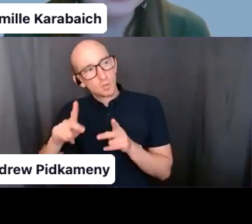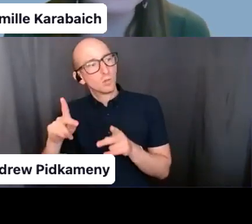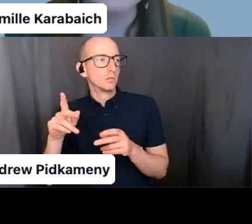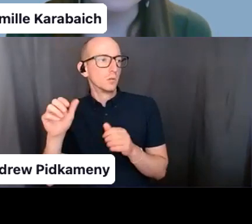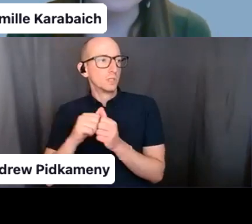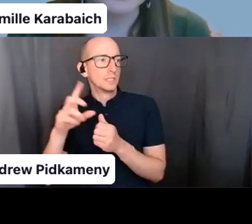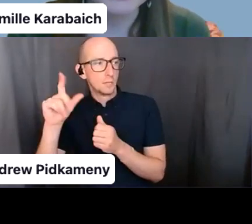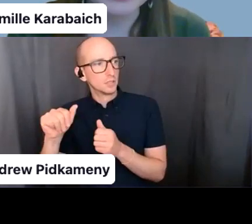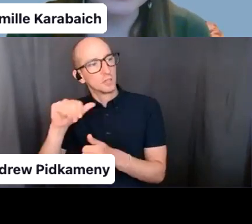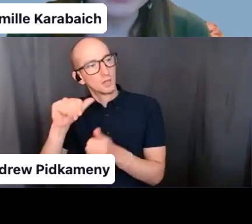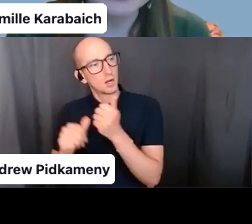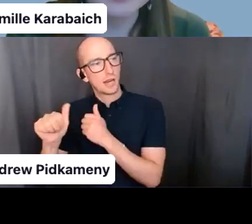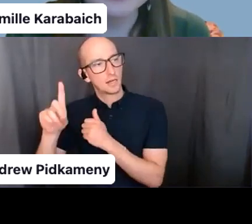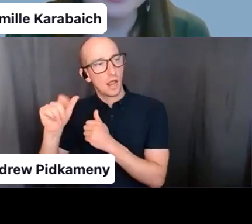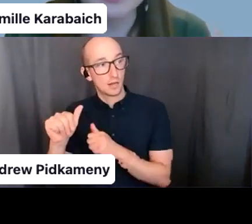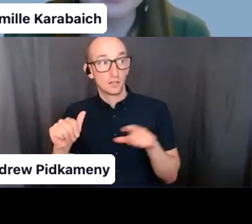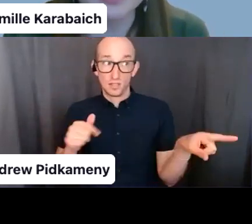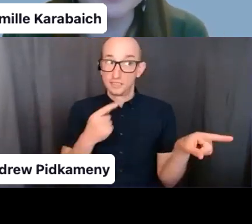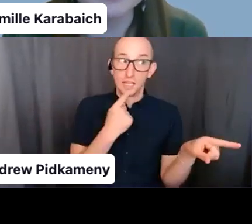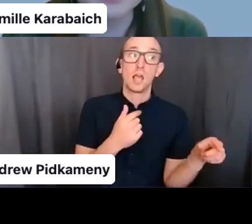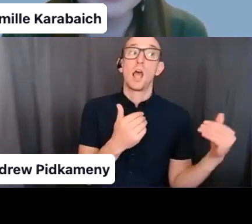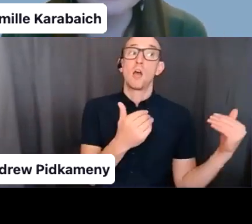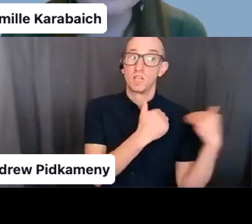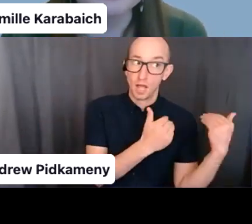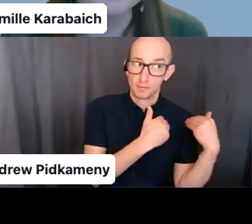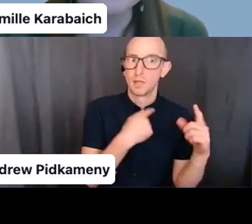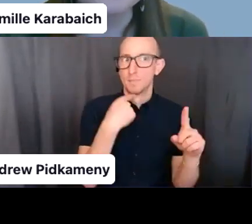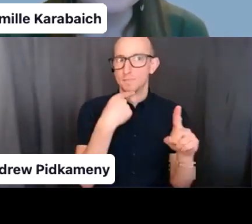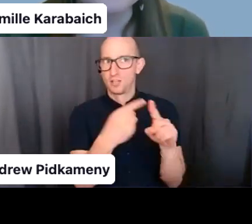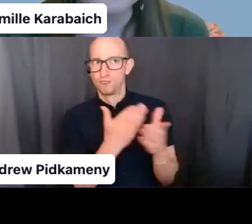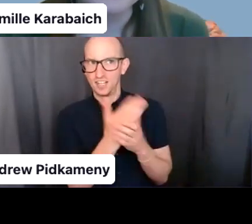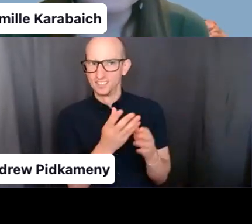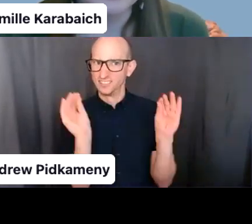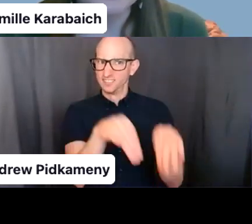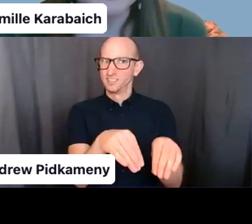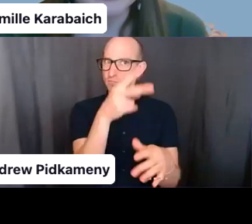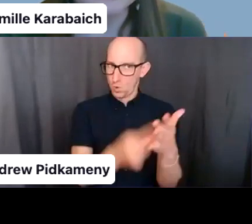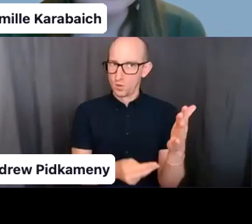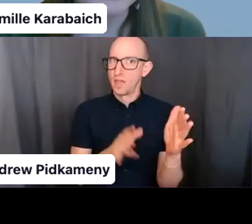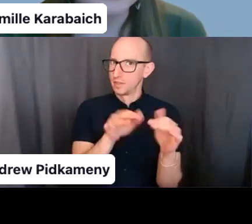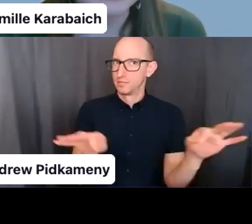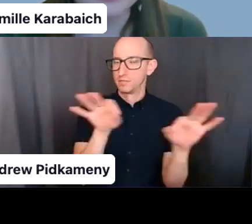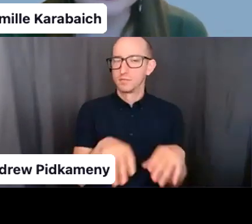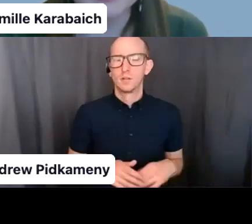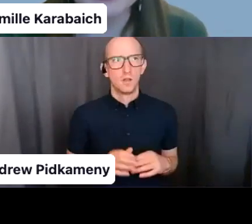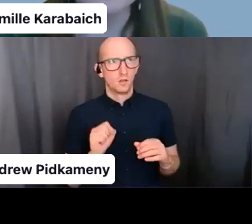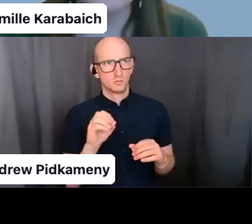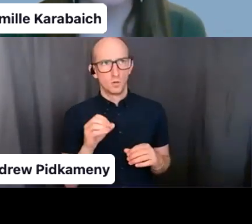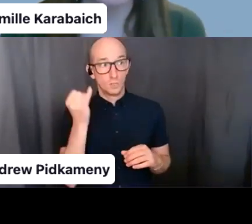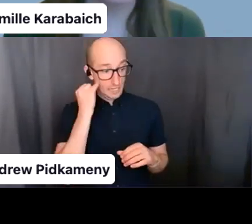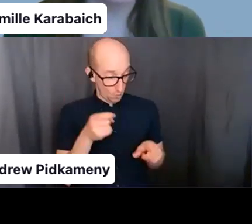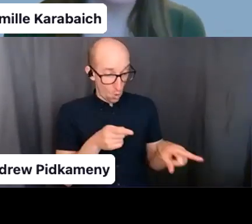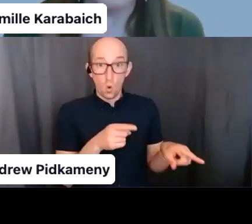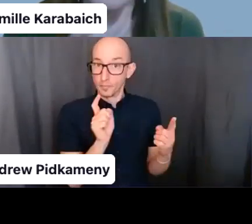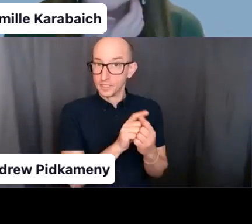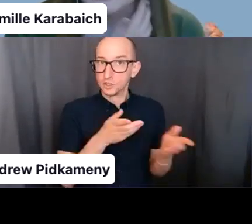responsibilities as well as rights, because that's going to be very relevant for you. So how are you going to handle a service dog in training? Well,